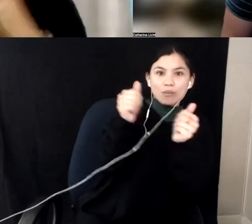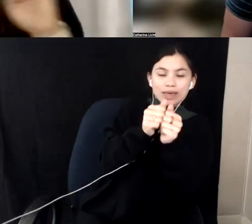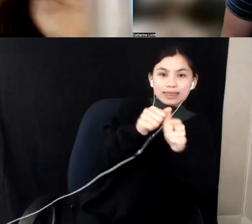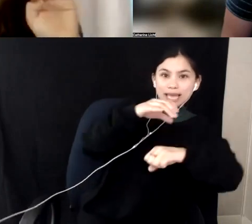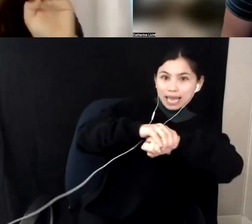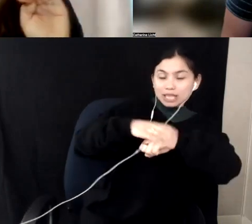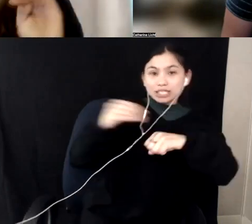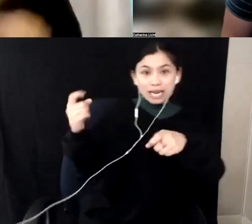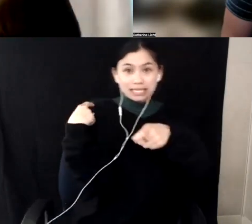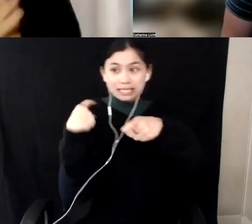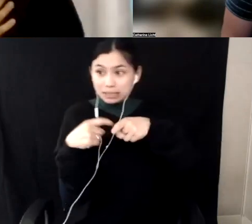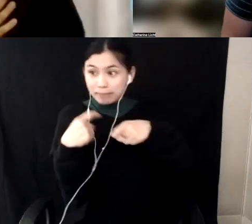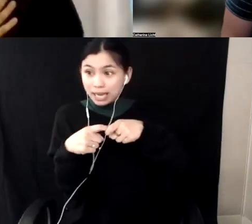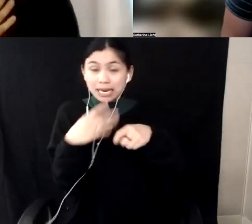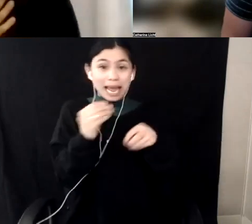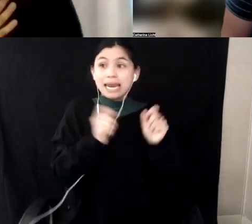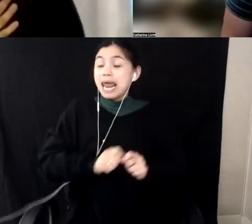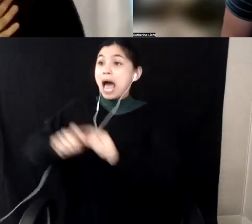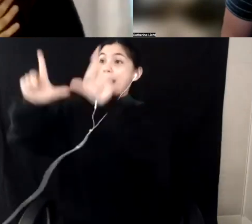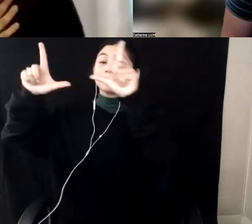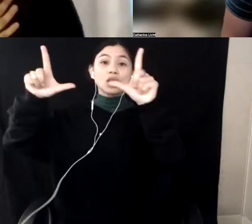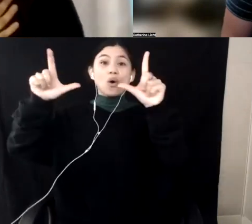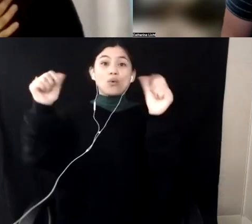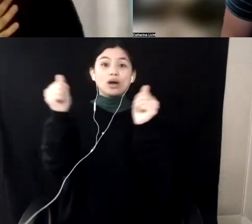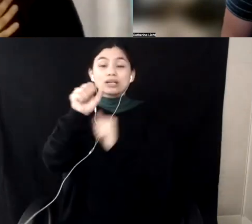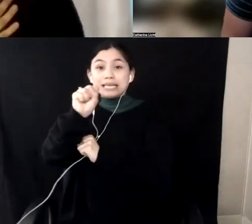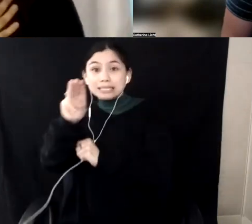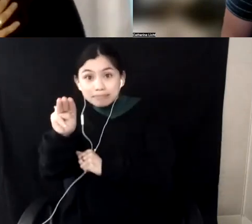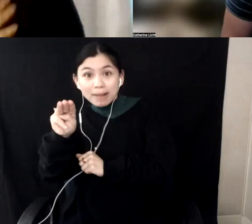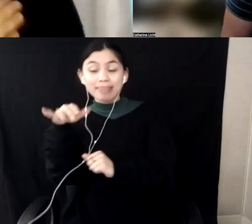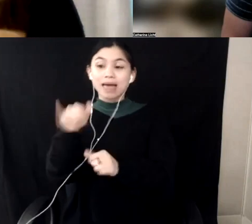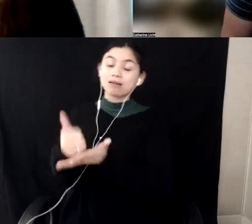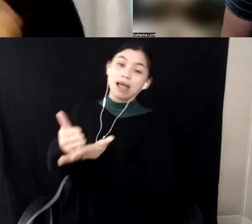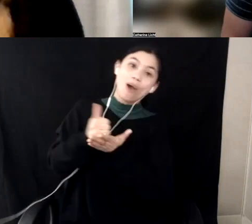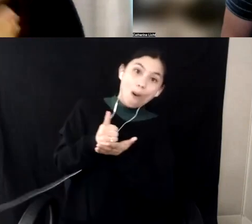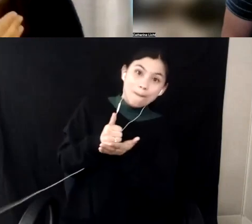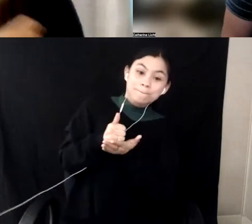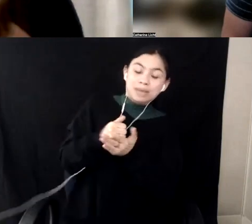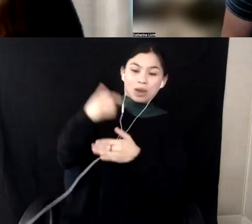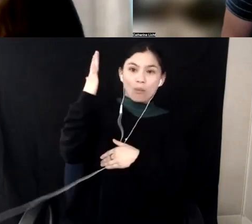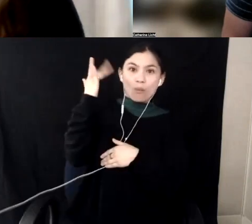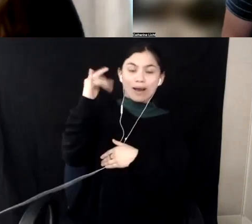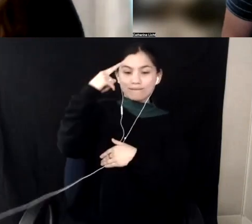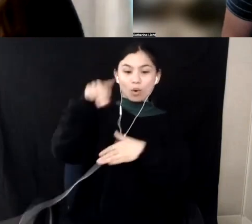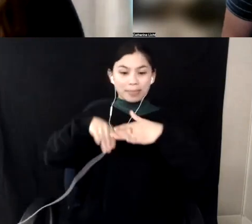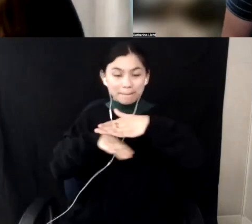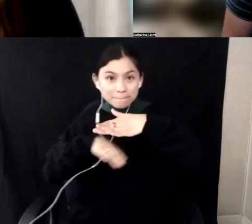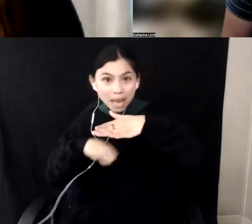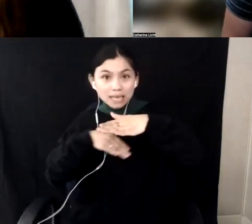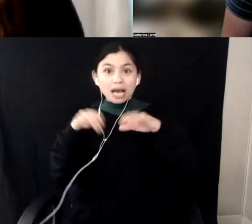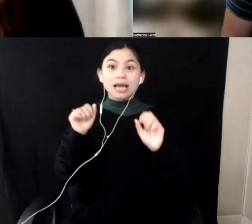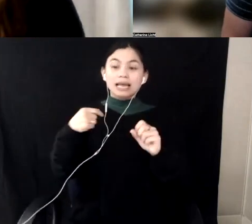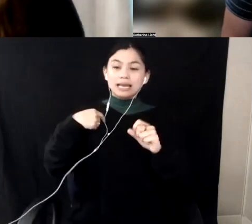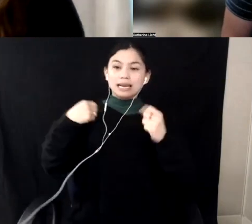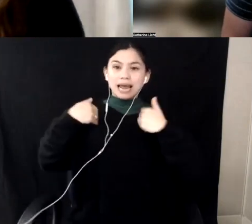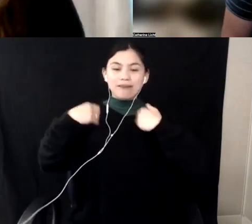it on everything helped me really learn the basics so I could kind of get ahead of my kid. And